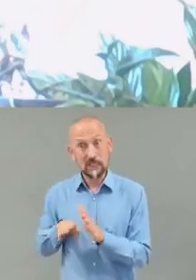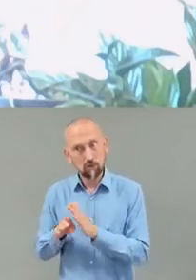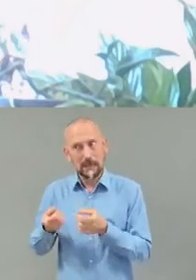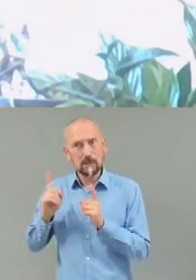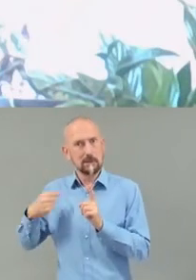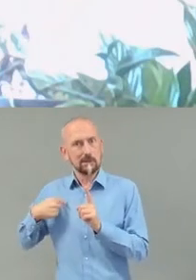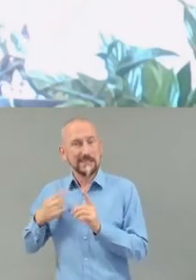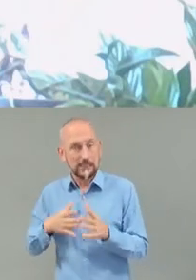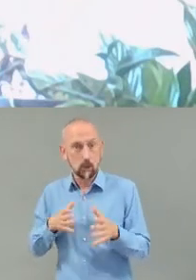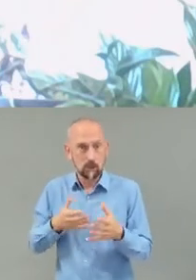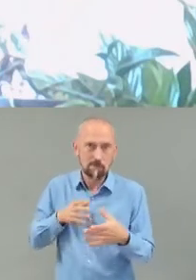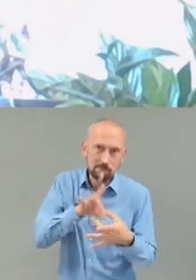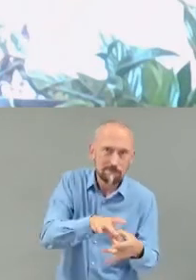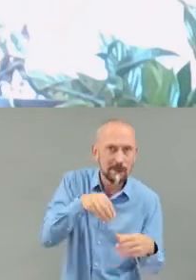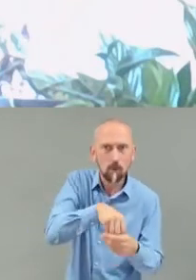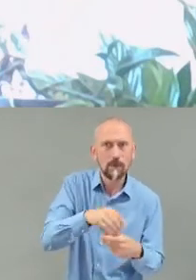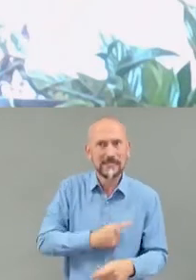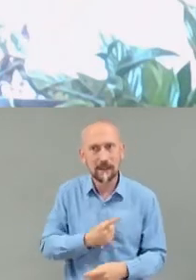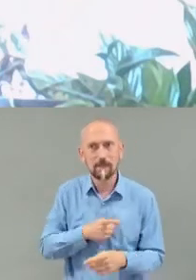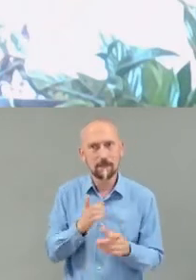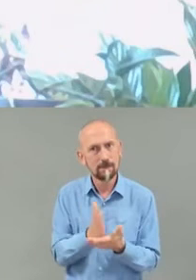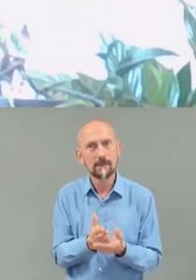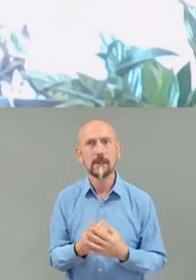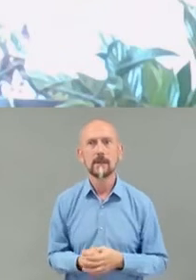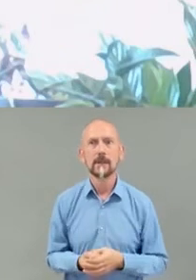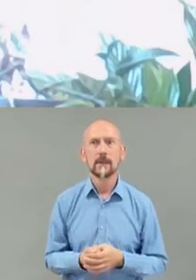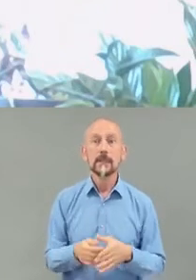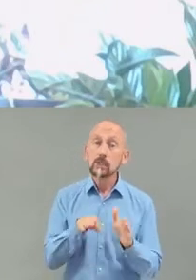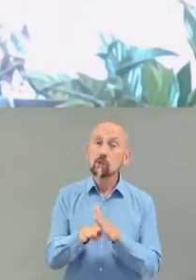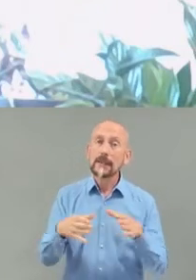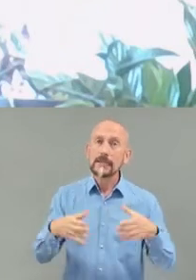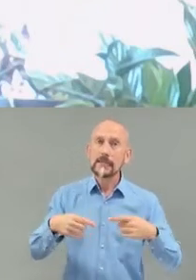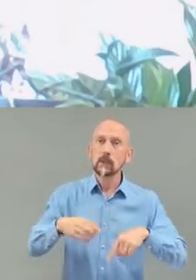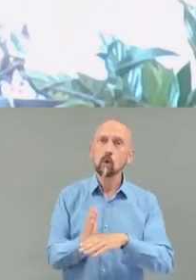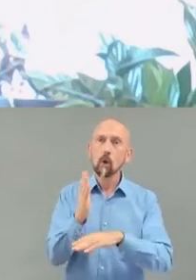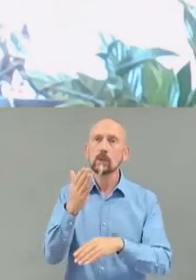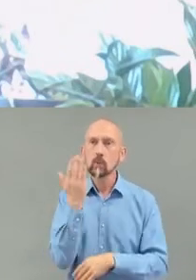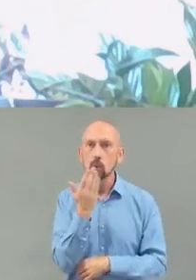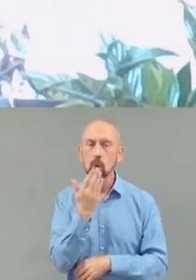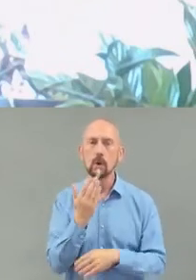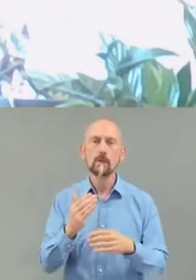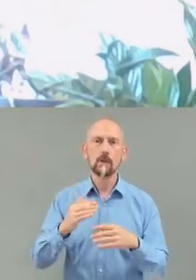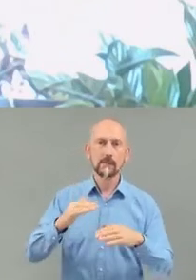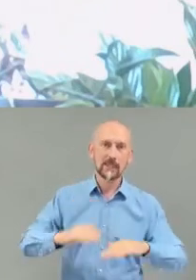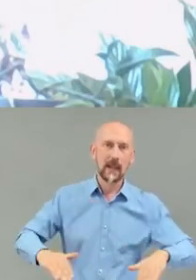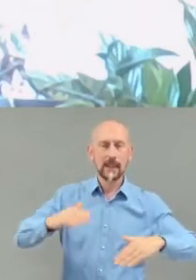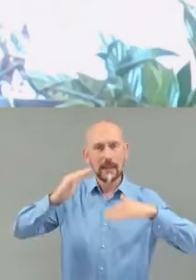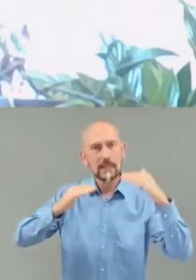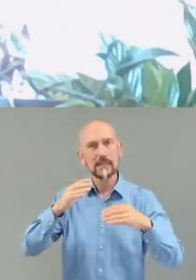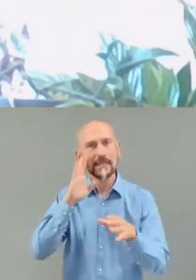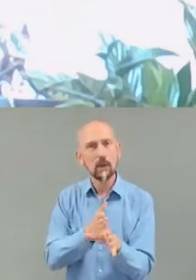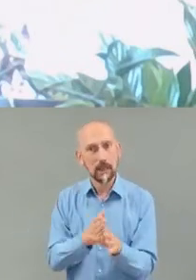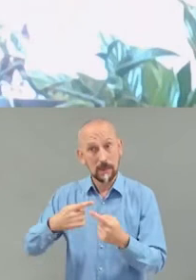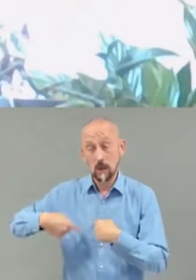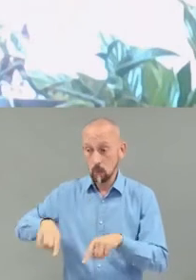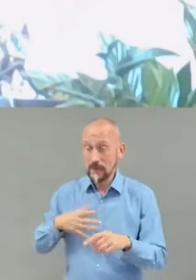of Child and Adolescent Psychotherapy, we attend monthly work groups. We bring direct experiences of the